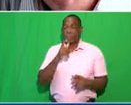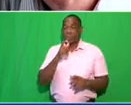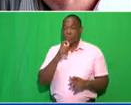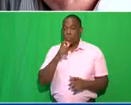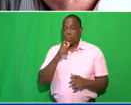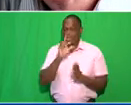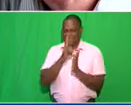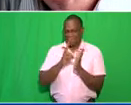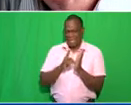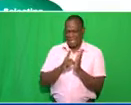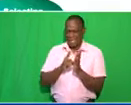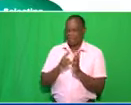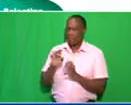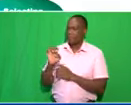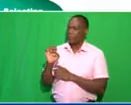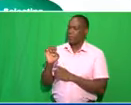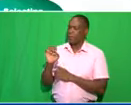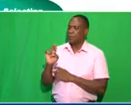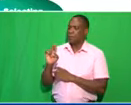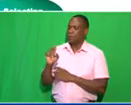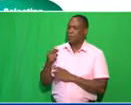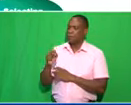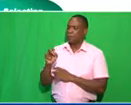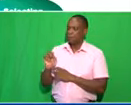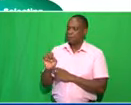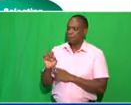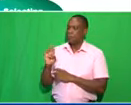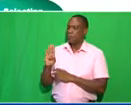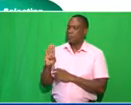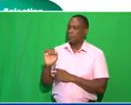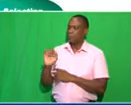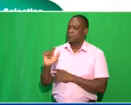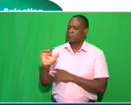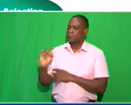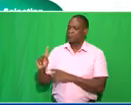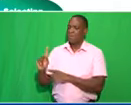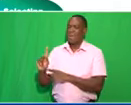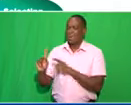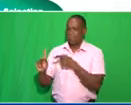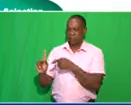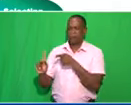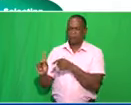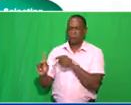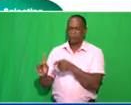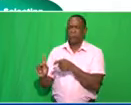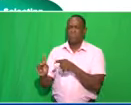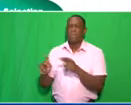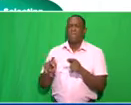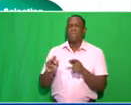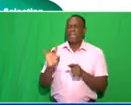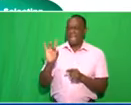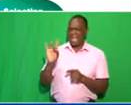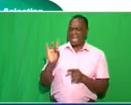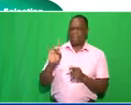let's look at that process. You would see it's... we adapted it a bit